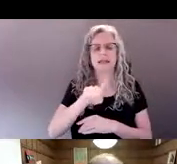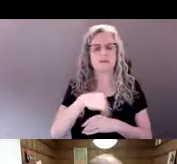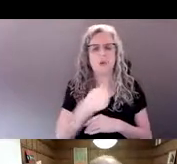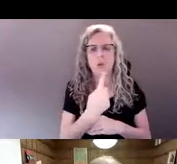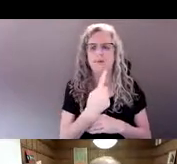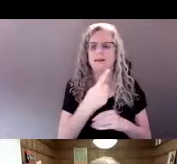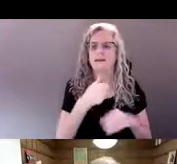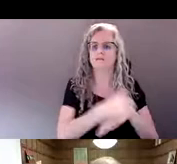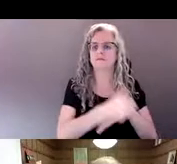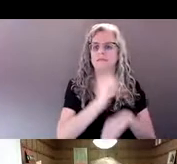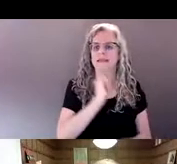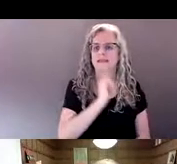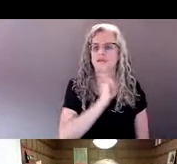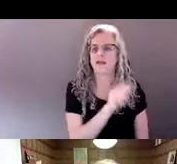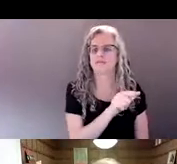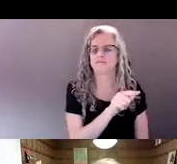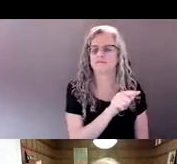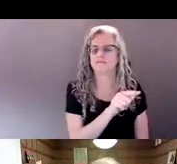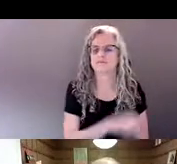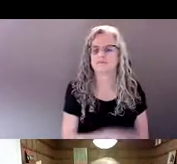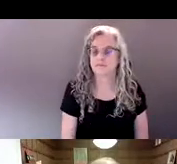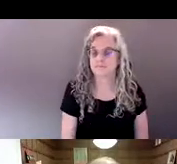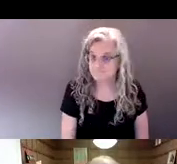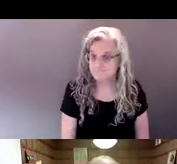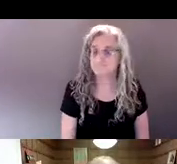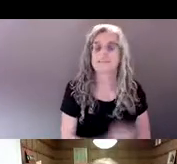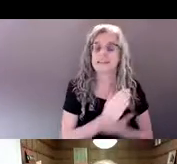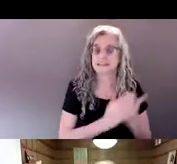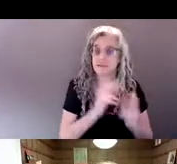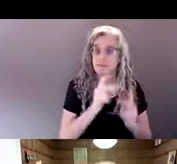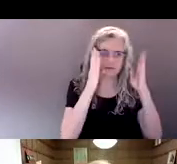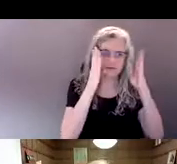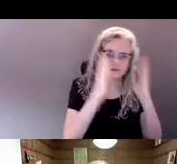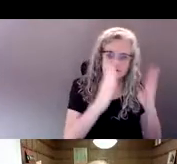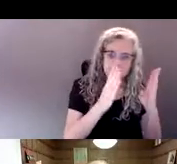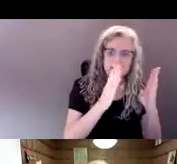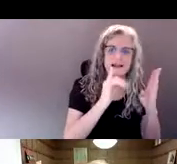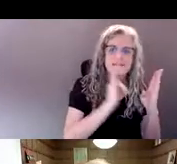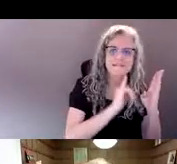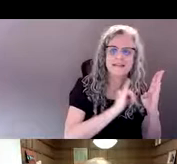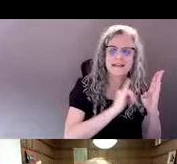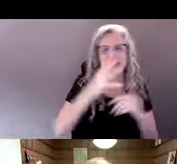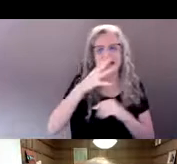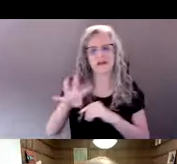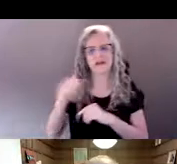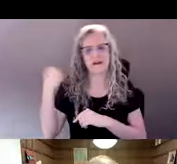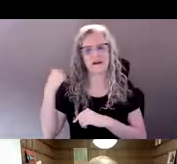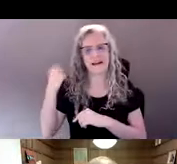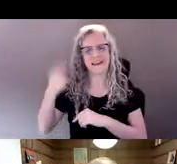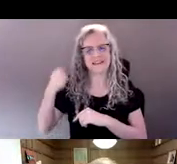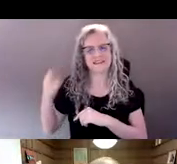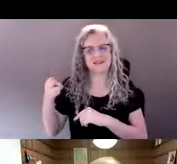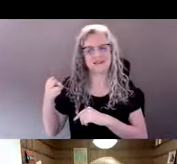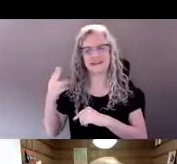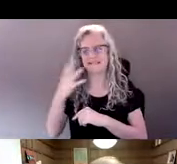of Israel. For the most extreme of these critics, attention to the history of anti-Semitism is irrelevant to the